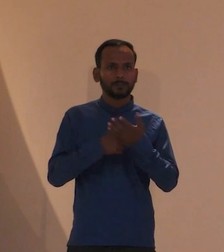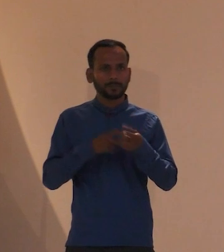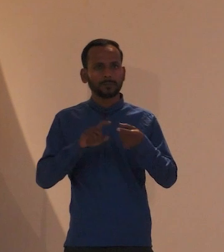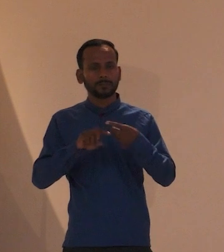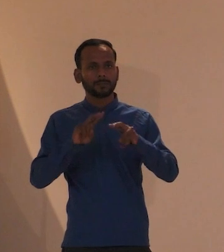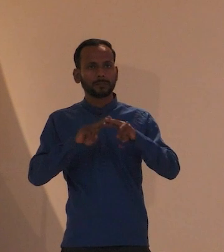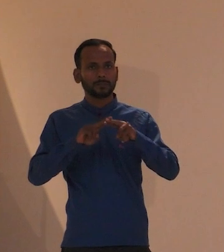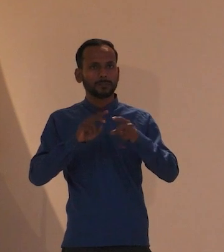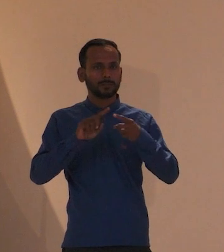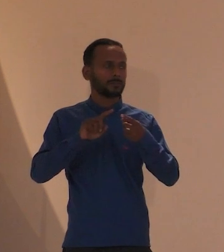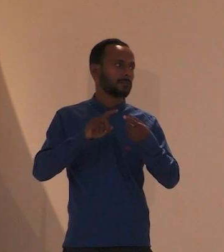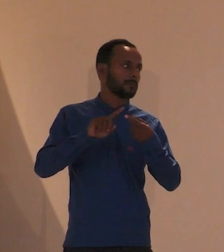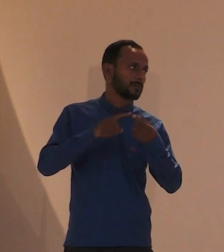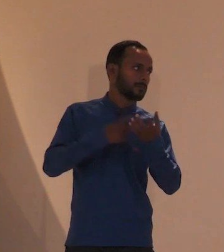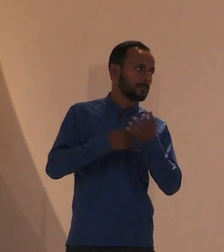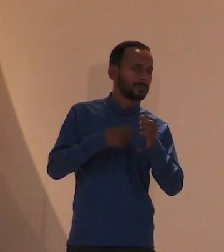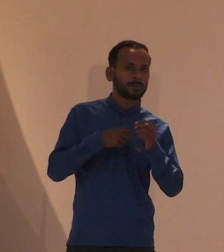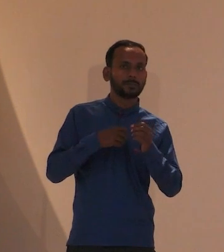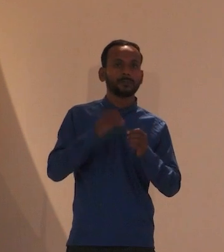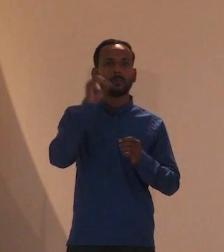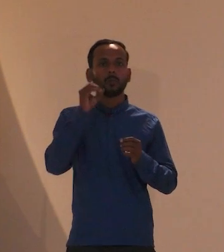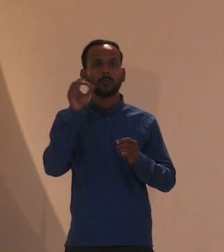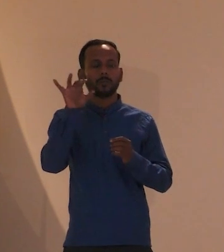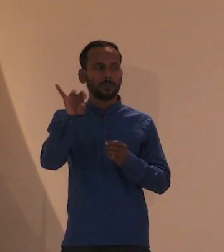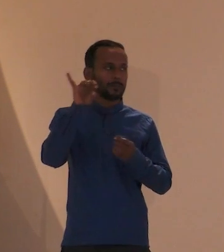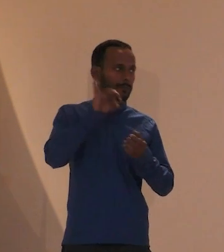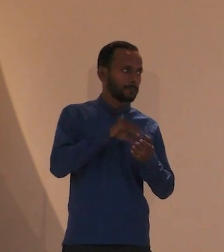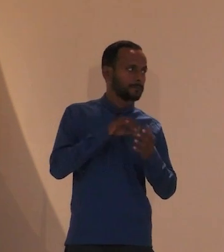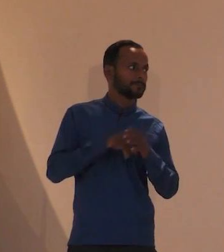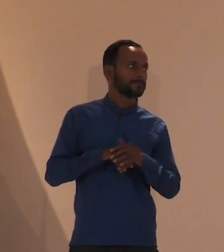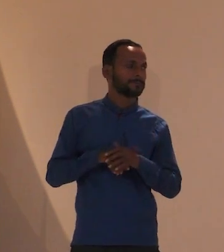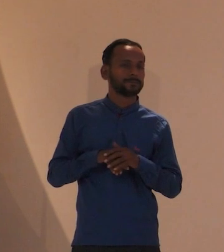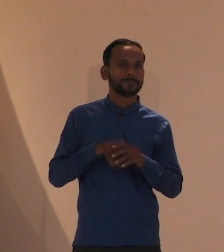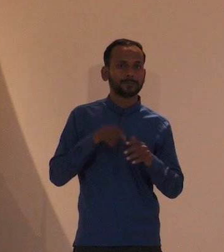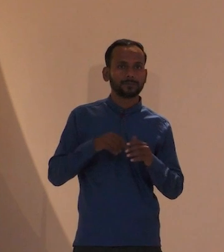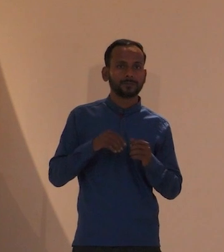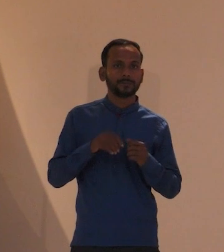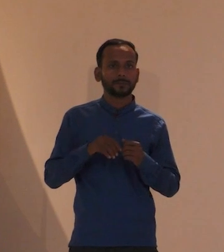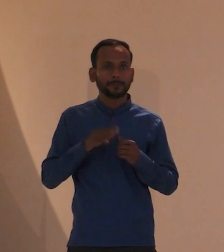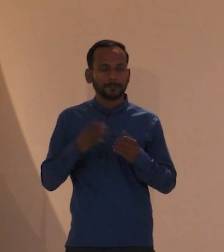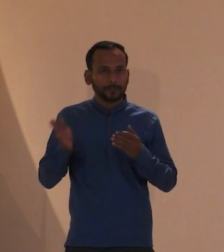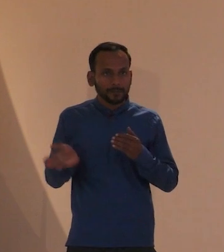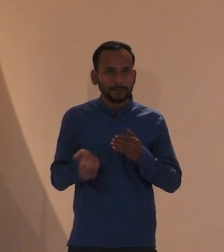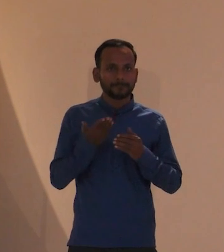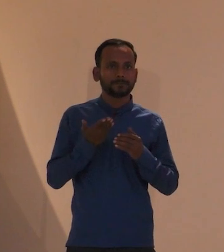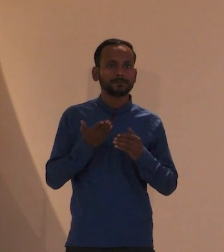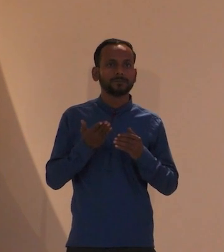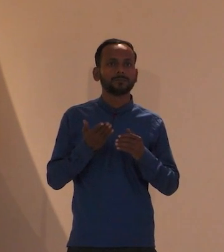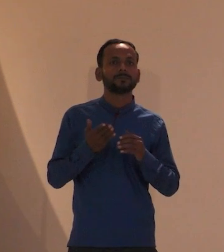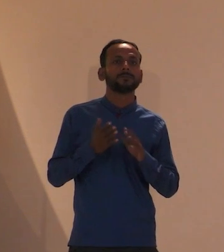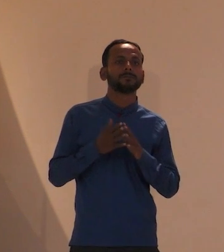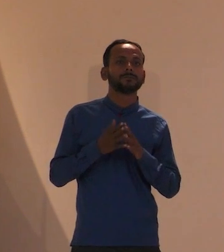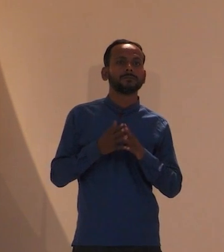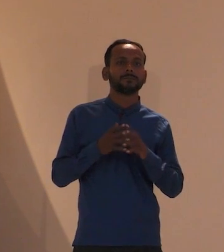from Orissa. So there are these inspirations that have been drawn into lots of